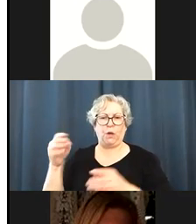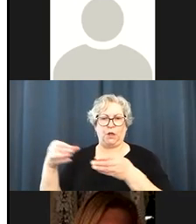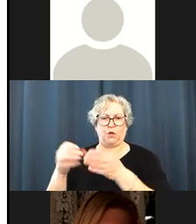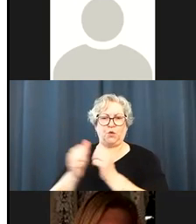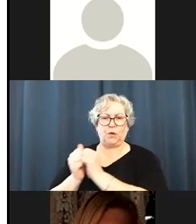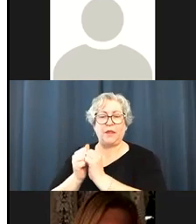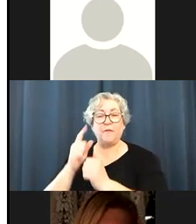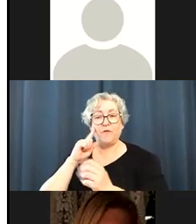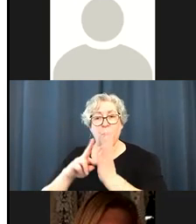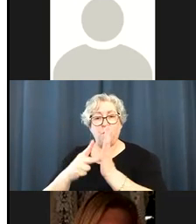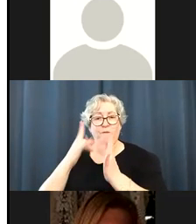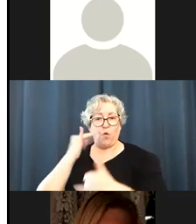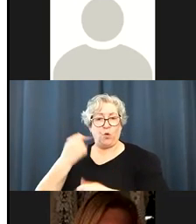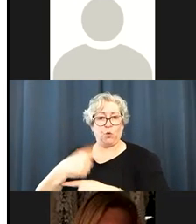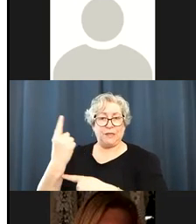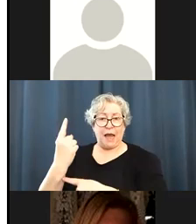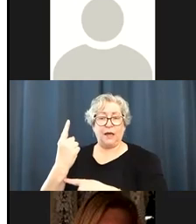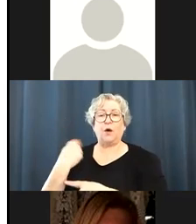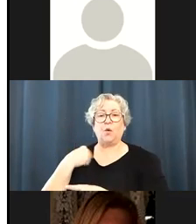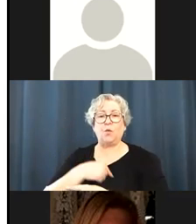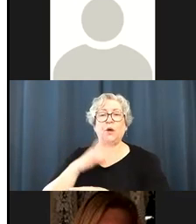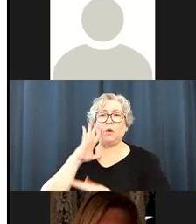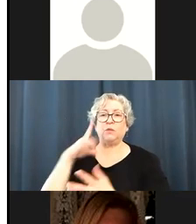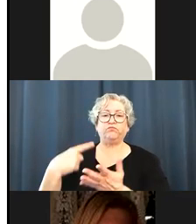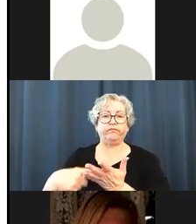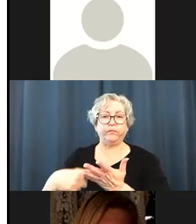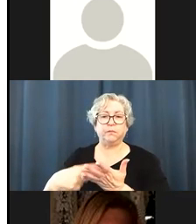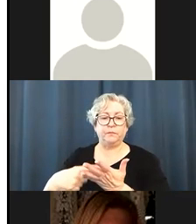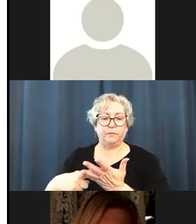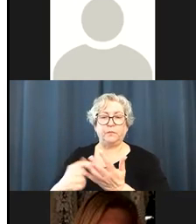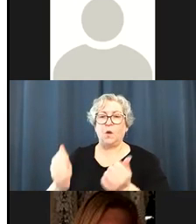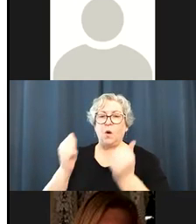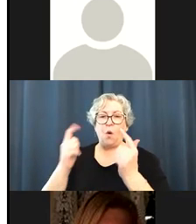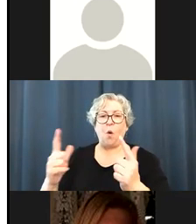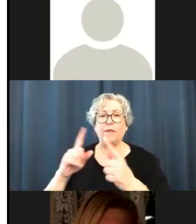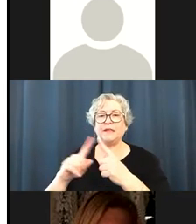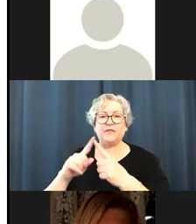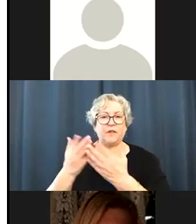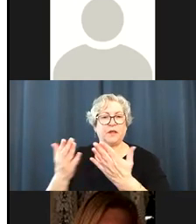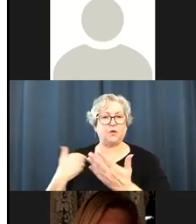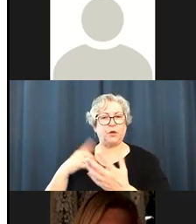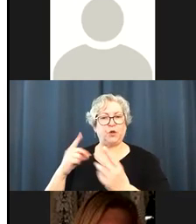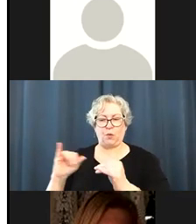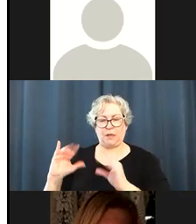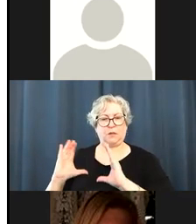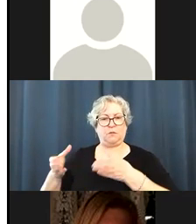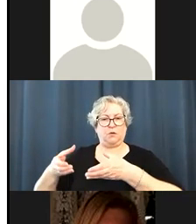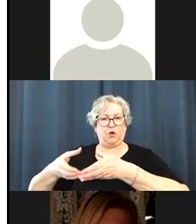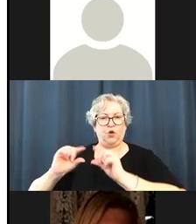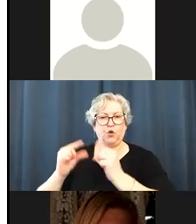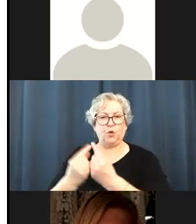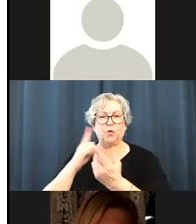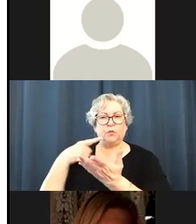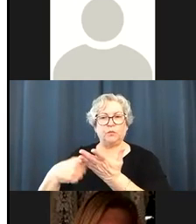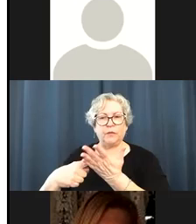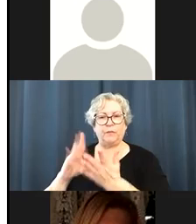the purposes of today, we will discuss all of the deliverables that we do as a group will be discussed